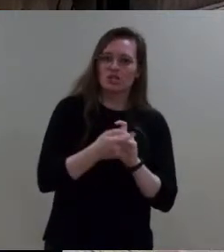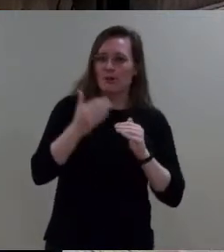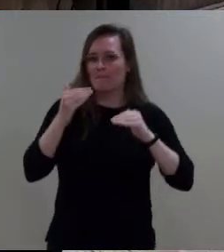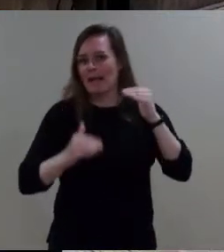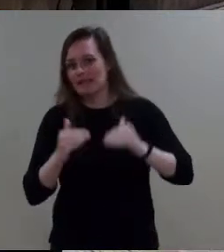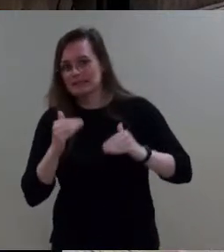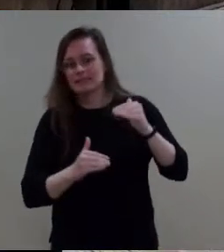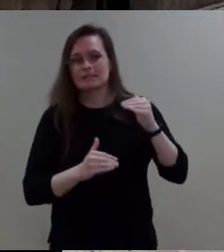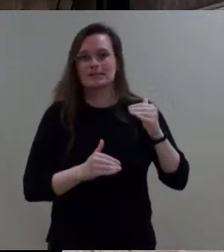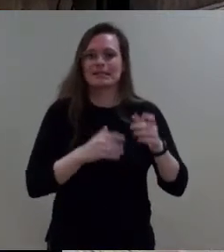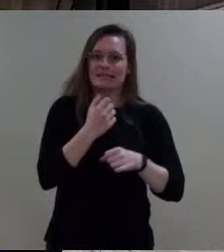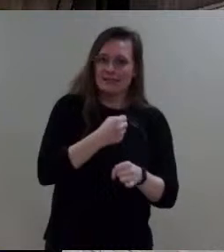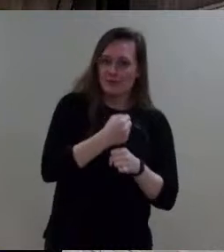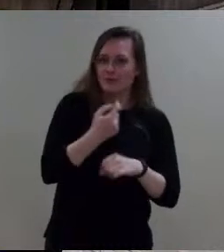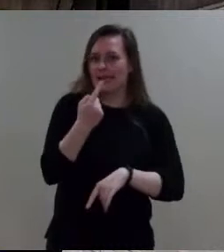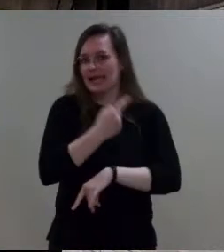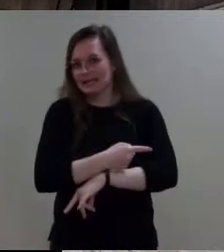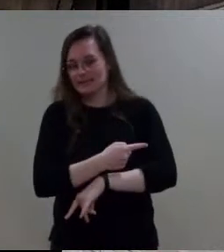date and this period.